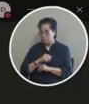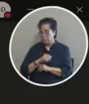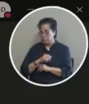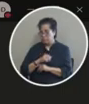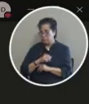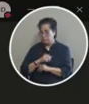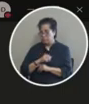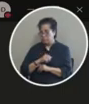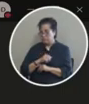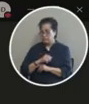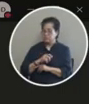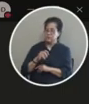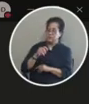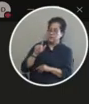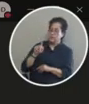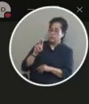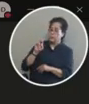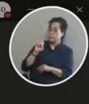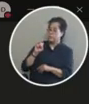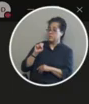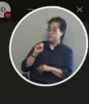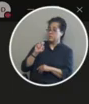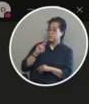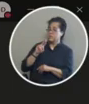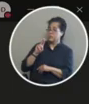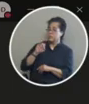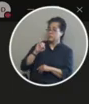Mr. Luis Ruiz?